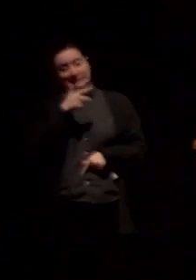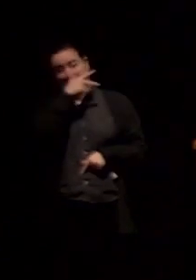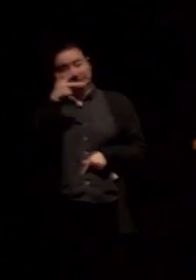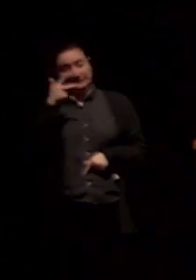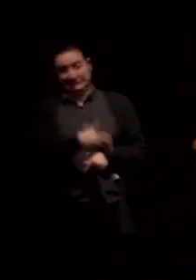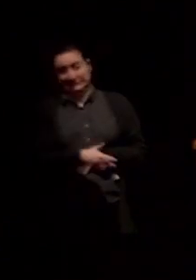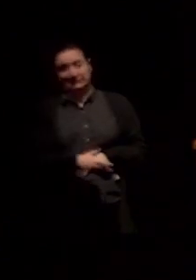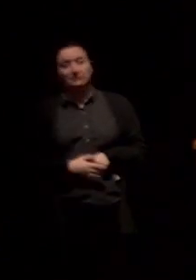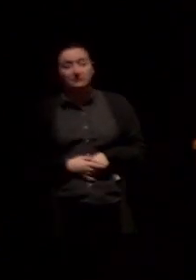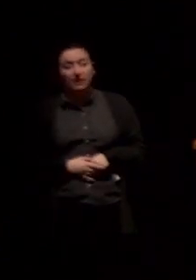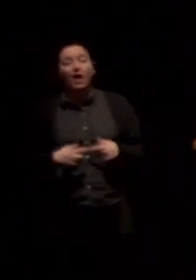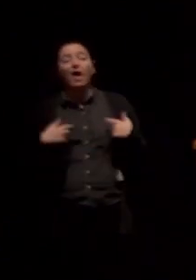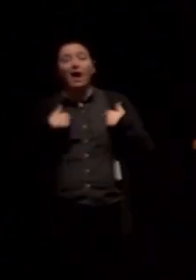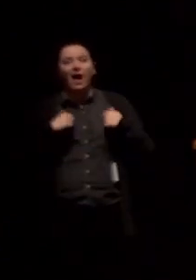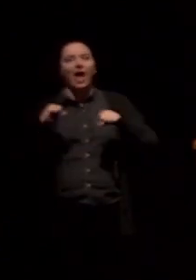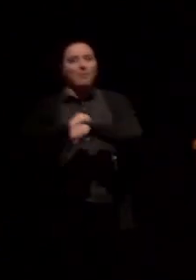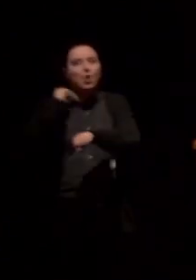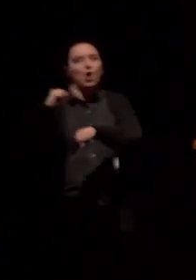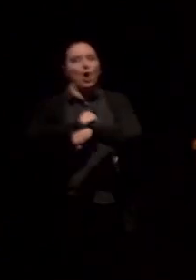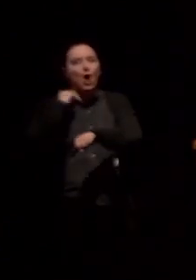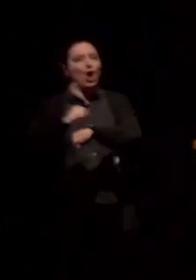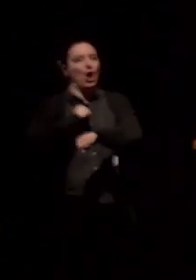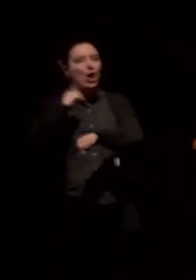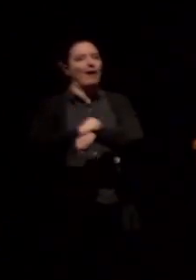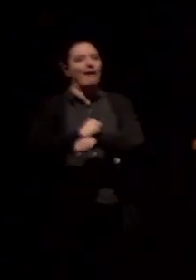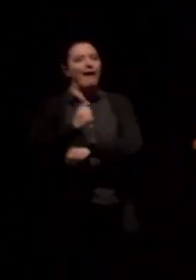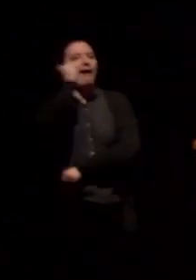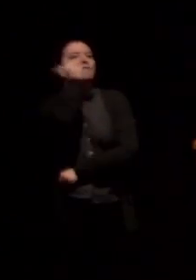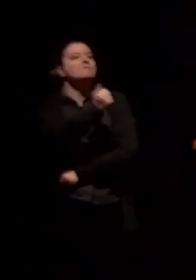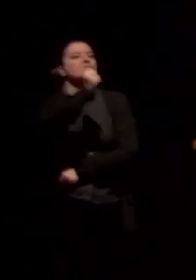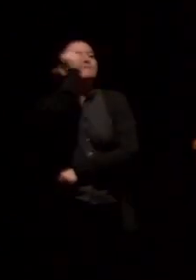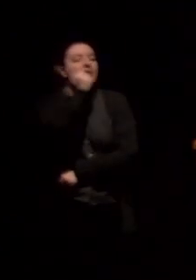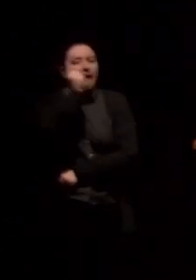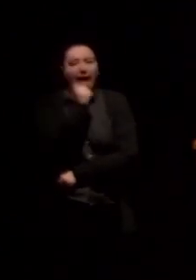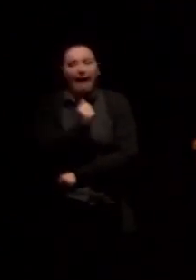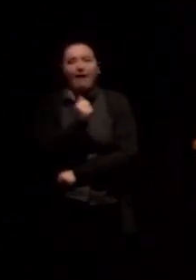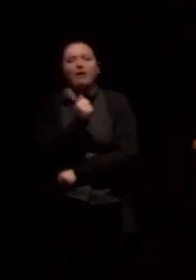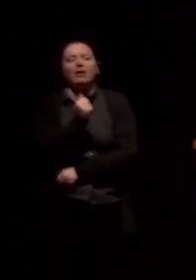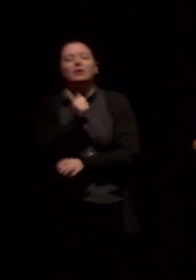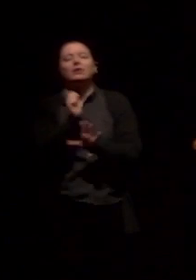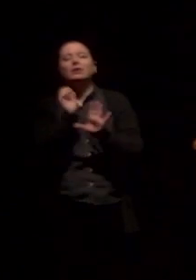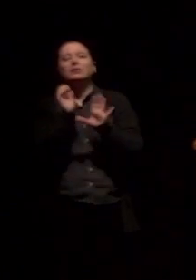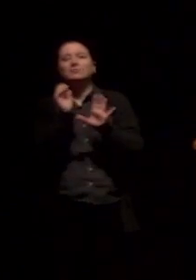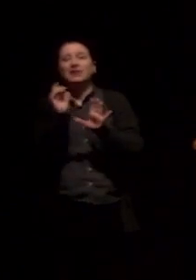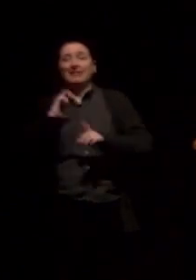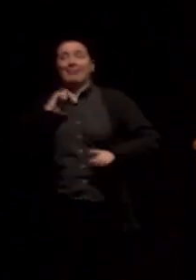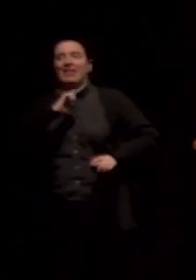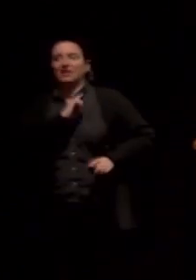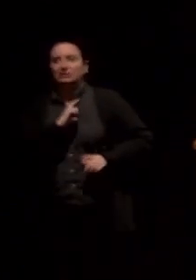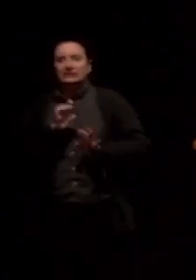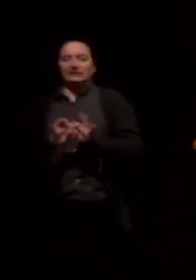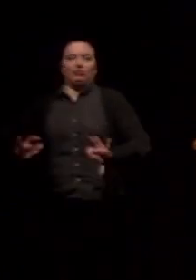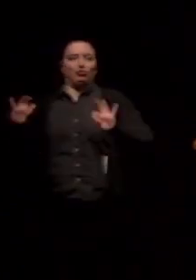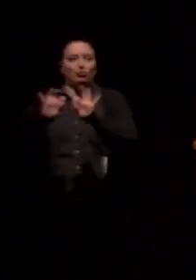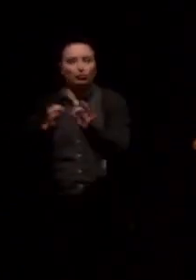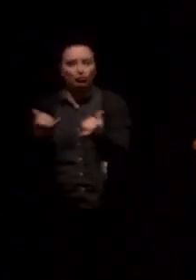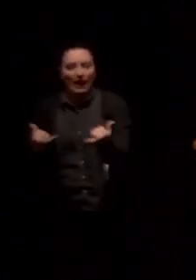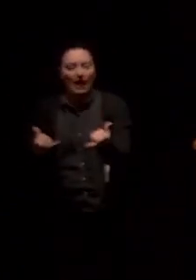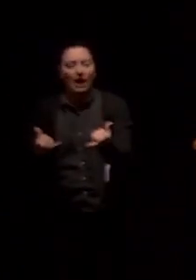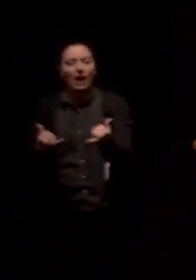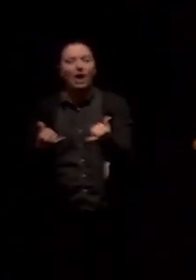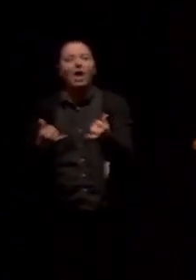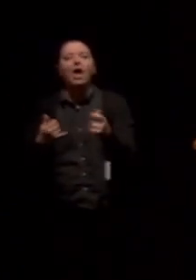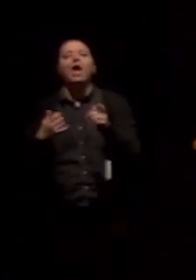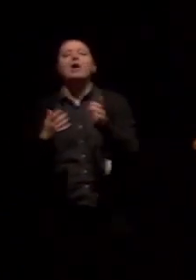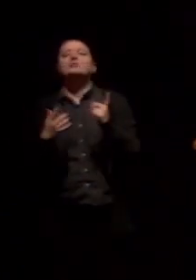the legislative session. So I look for those tiny moments, honestly, whether it's I'm leaving my office, it's on the 4th floor,